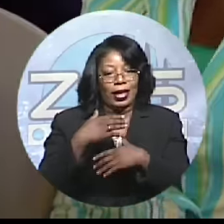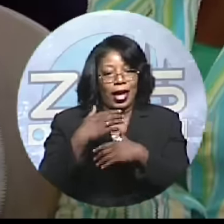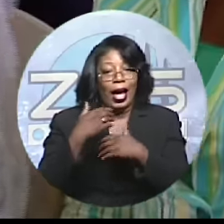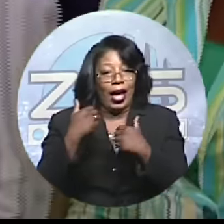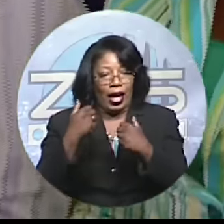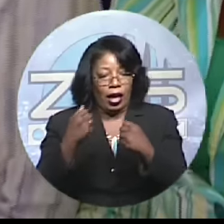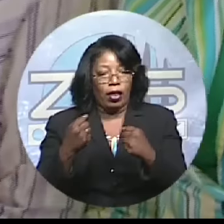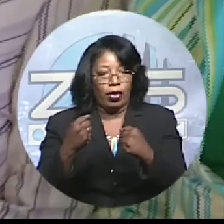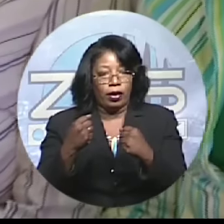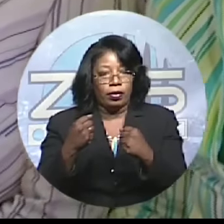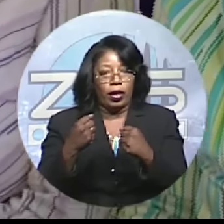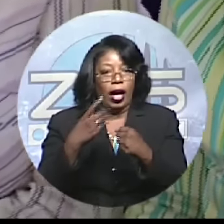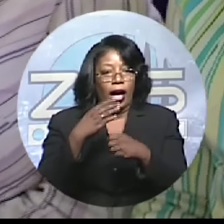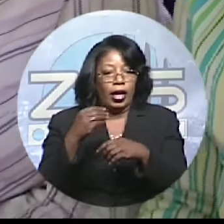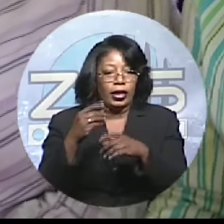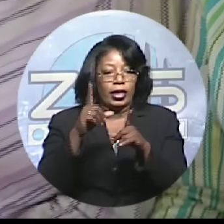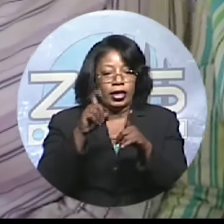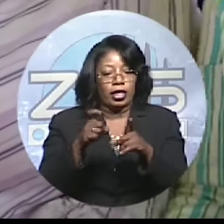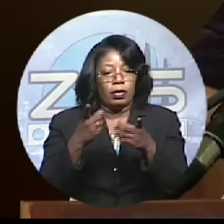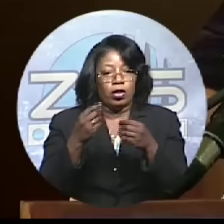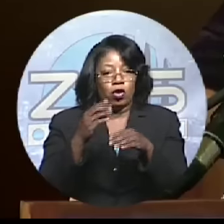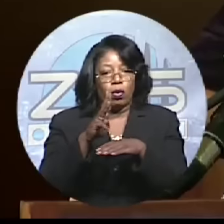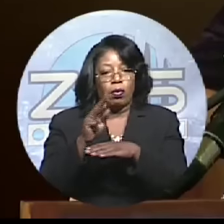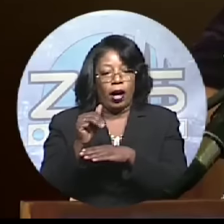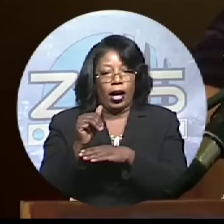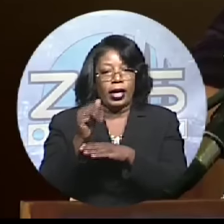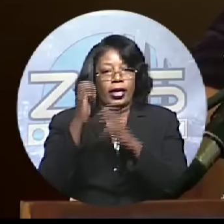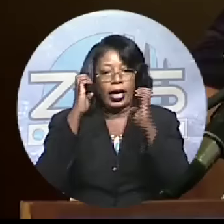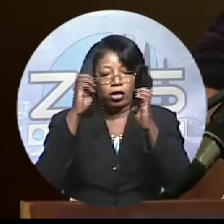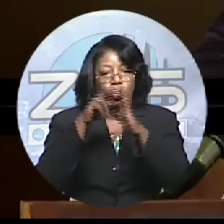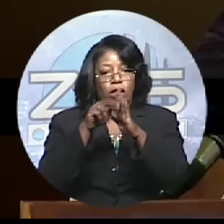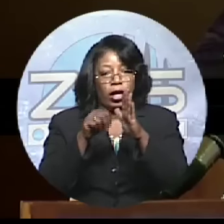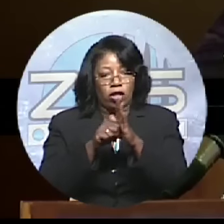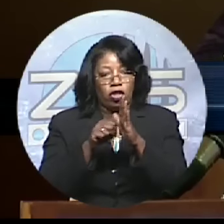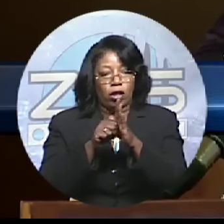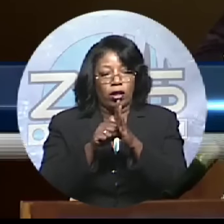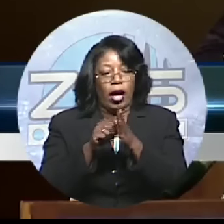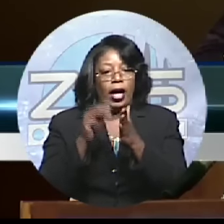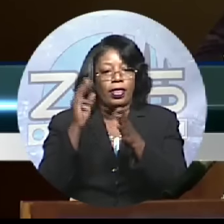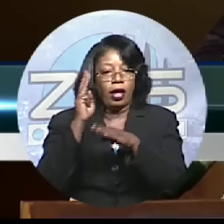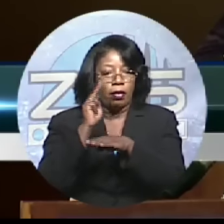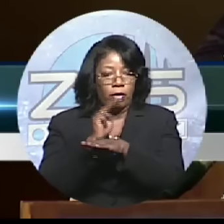PAHO, the Ministry of Health and Education. It shows that in the Bahamas,